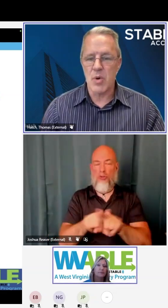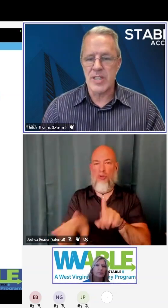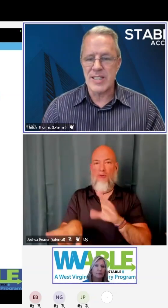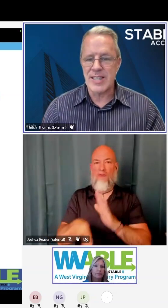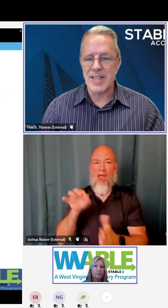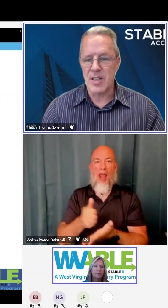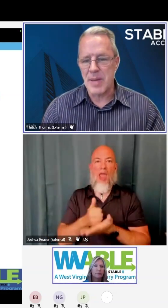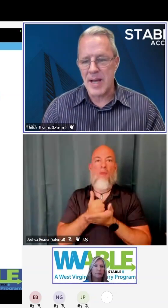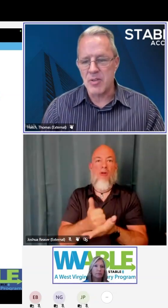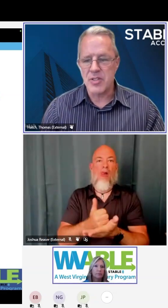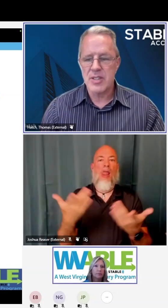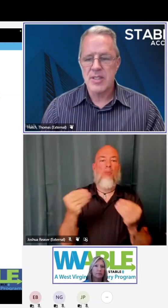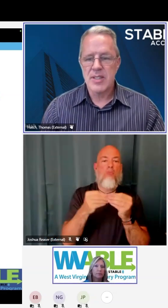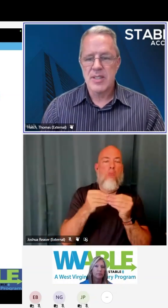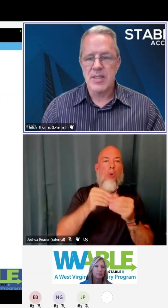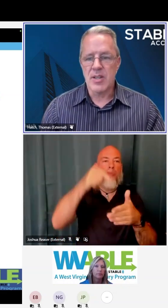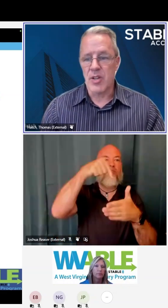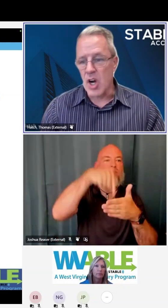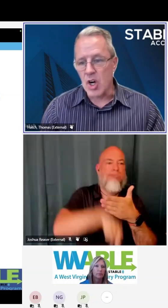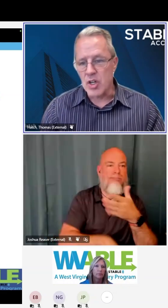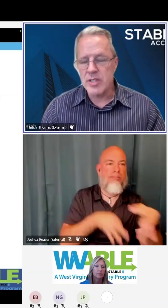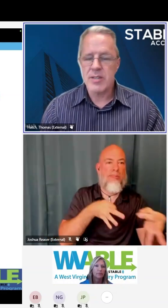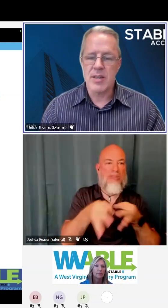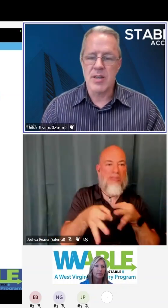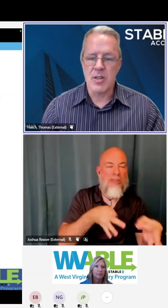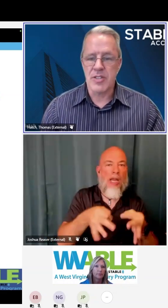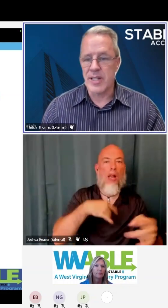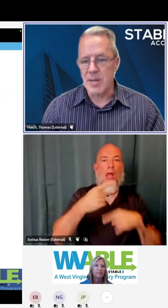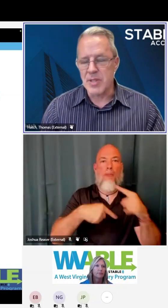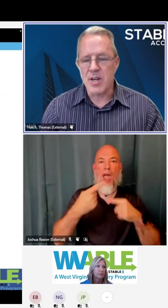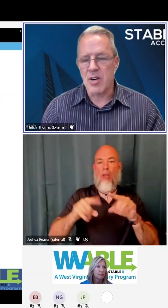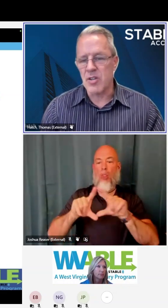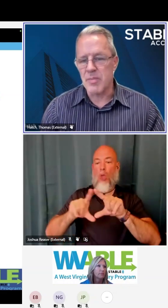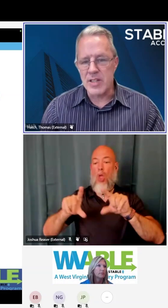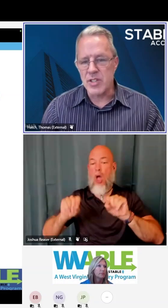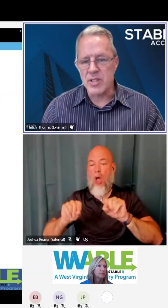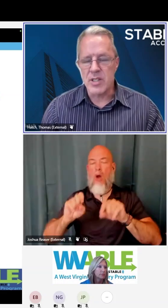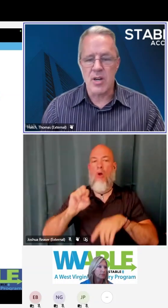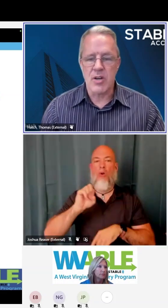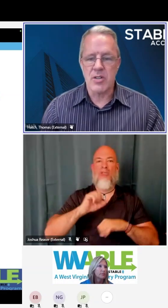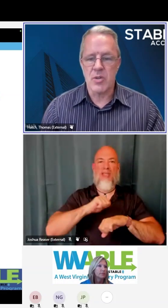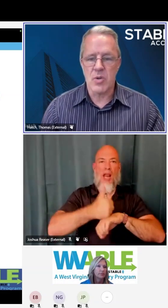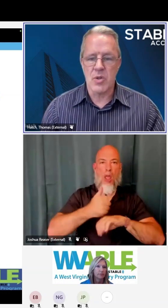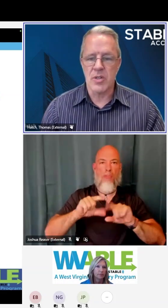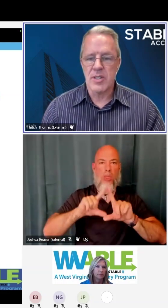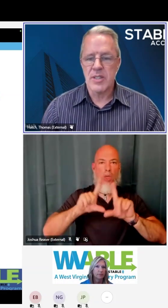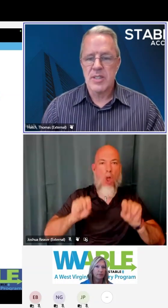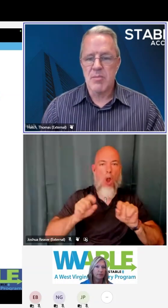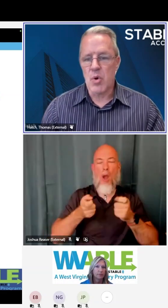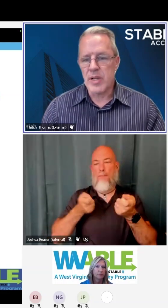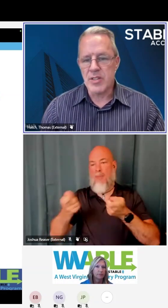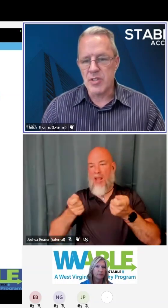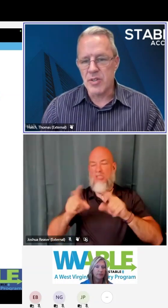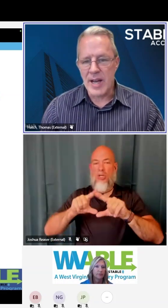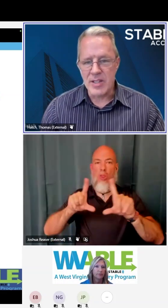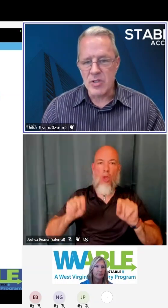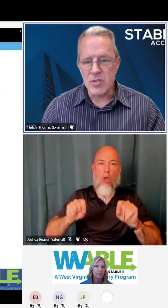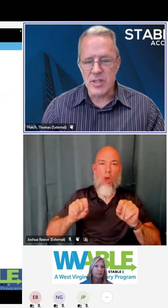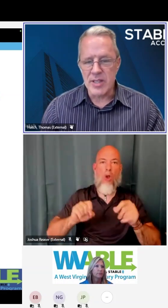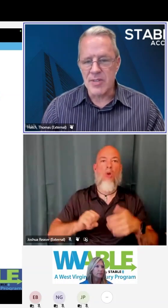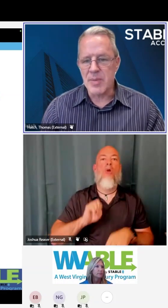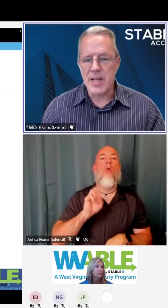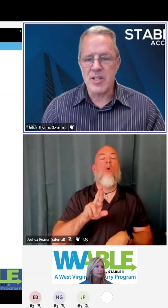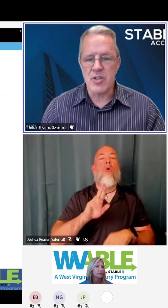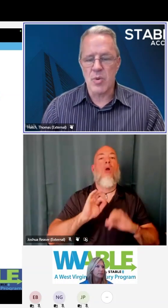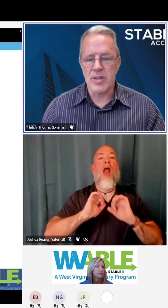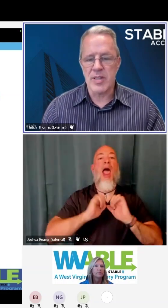going into more detail about, the card, or setting up the card, or managing the card, or more into how to use